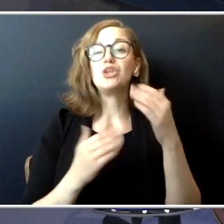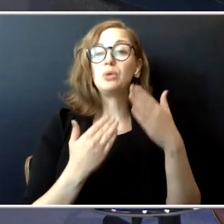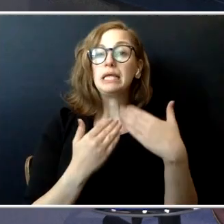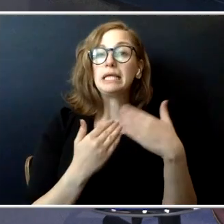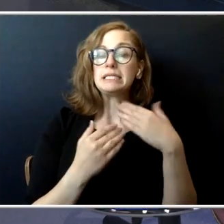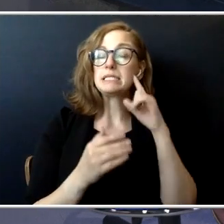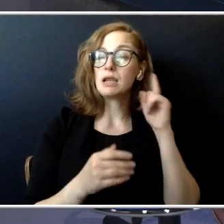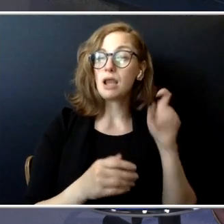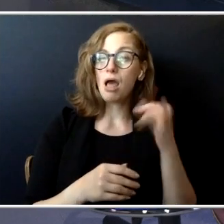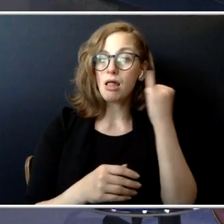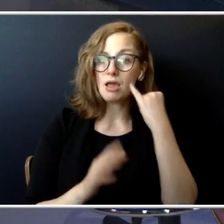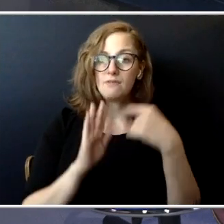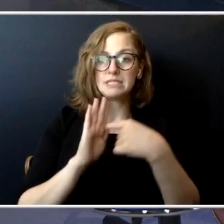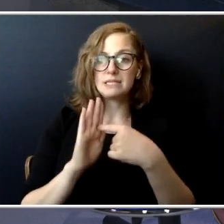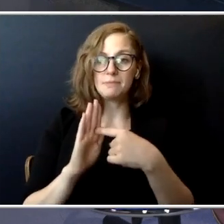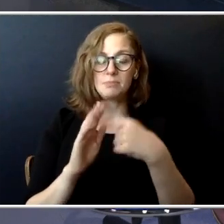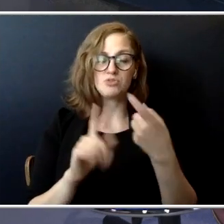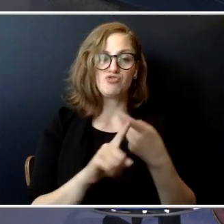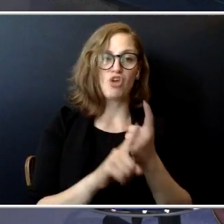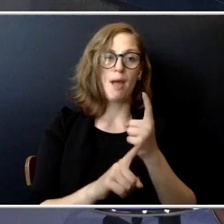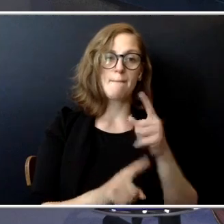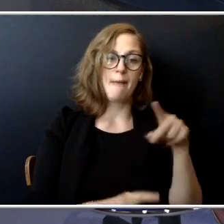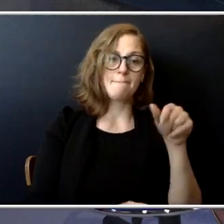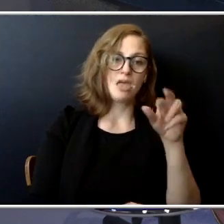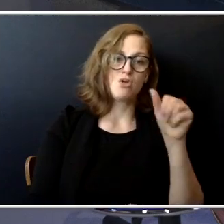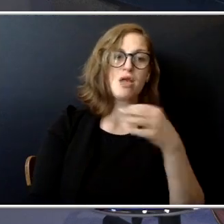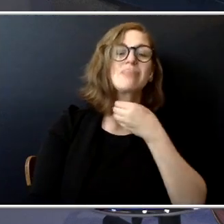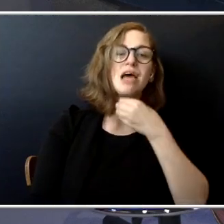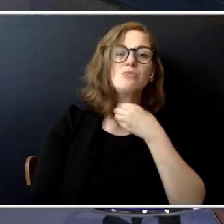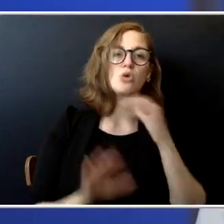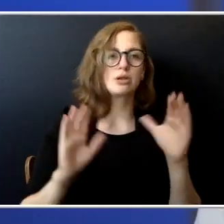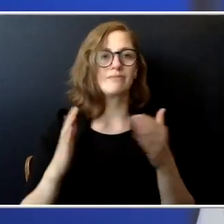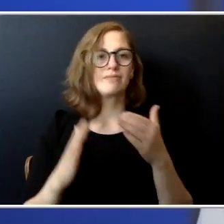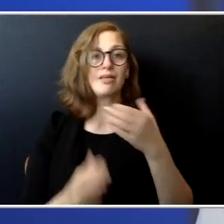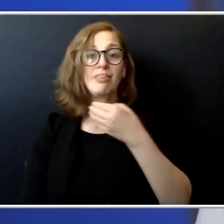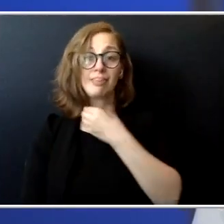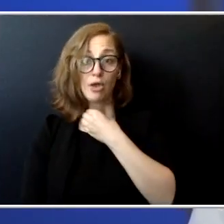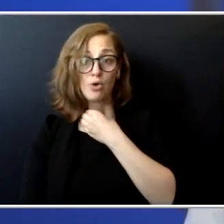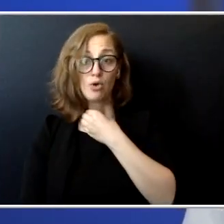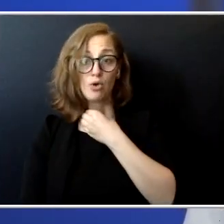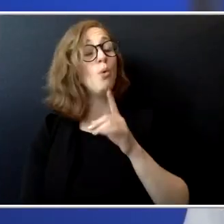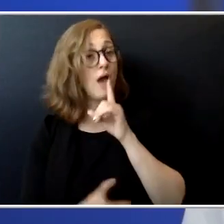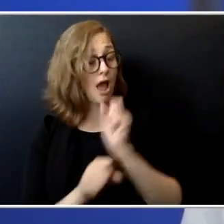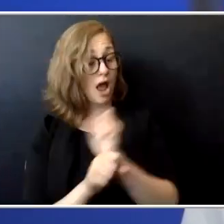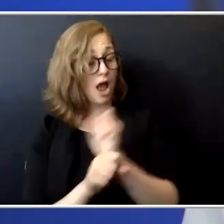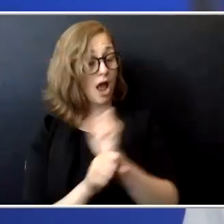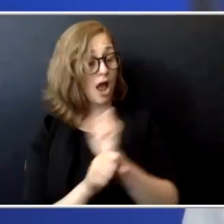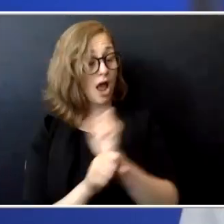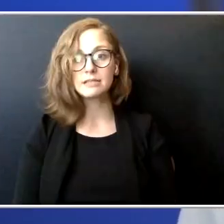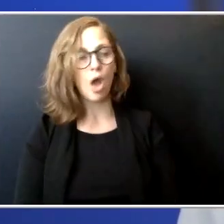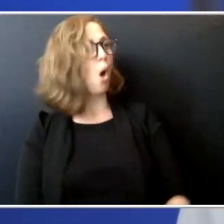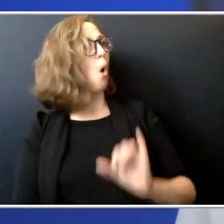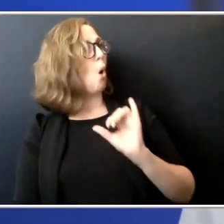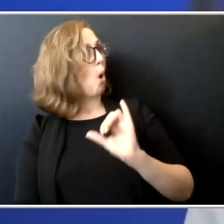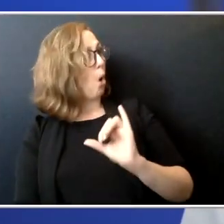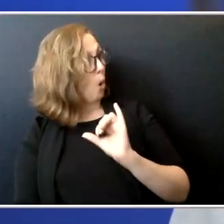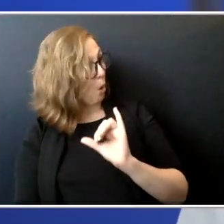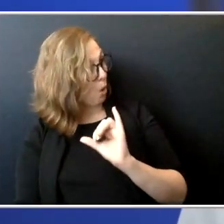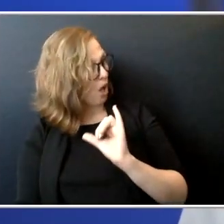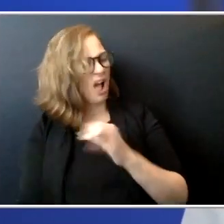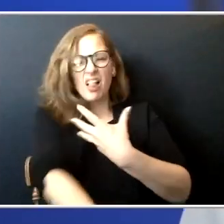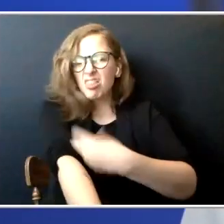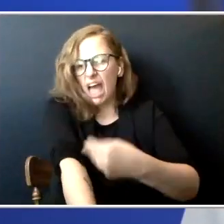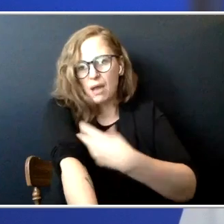problems with the parathyroid versus thyroid? Oh, actually, yes. Okay. Lab work is really the true Yeah.